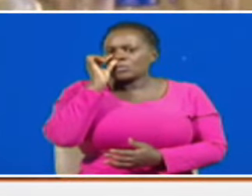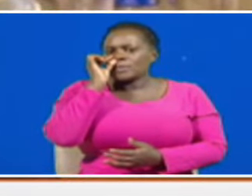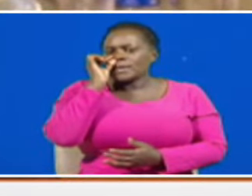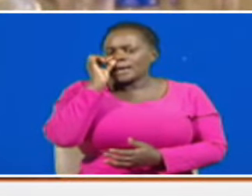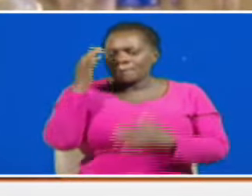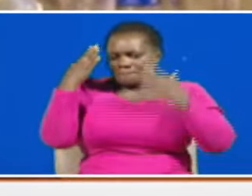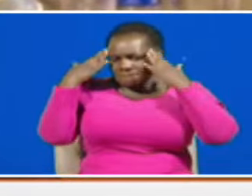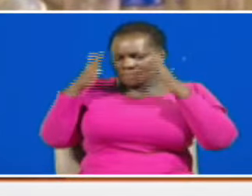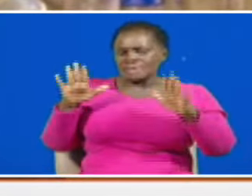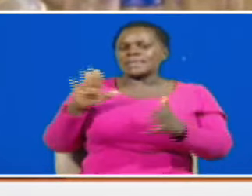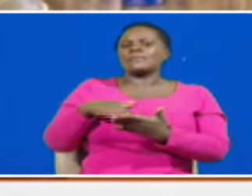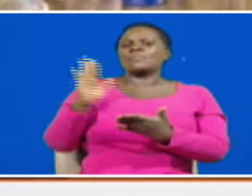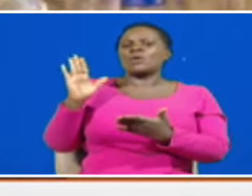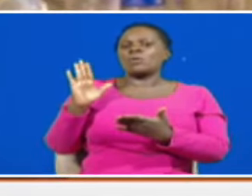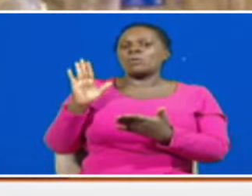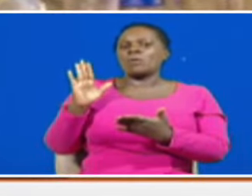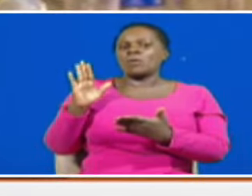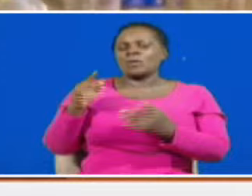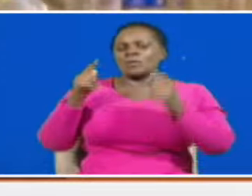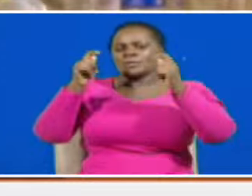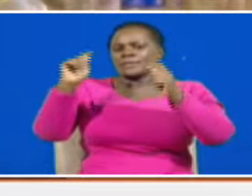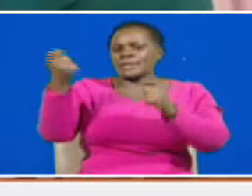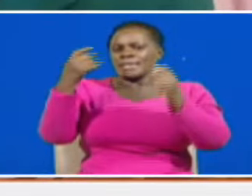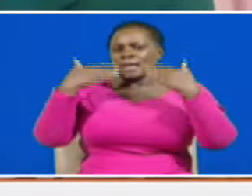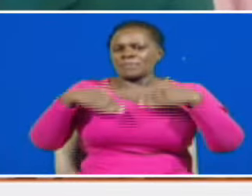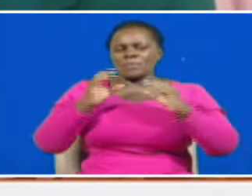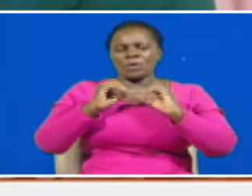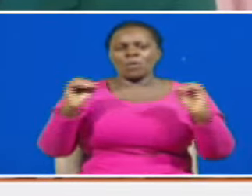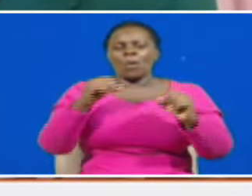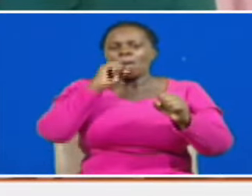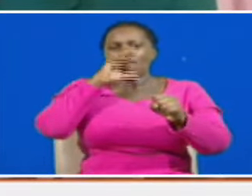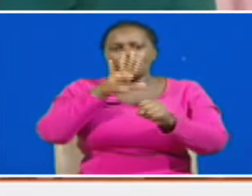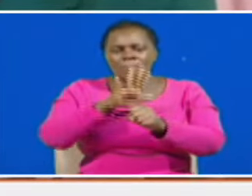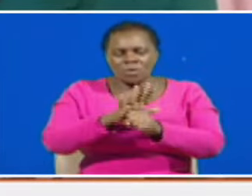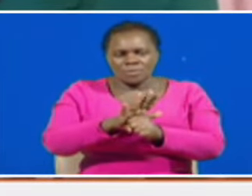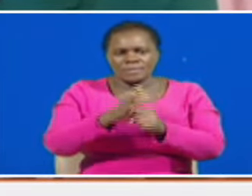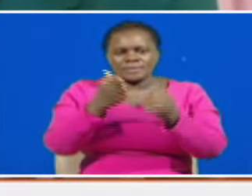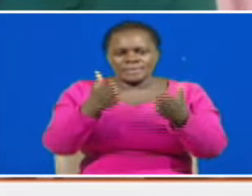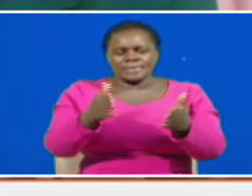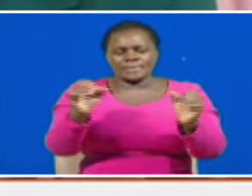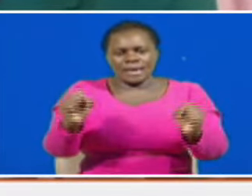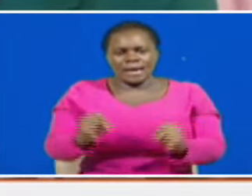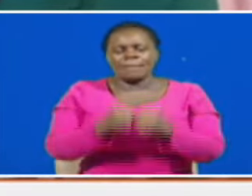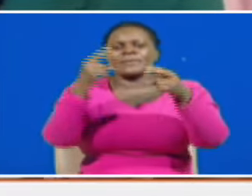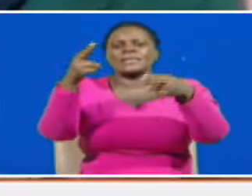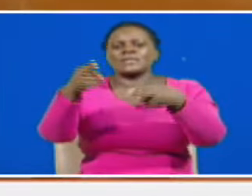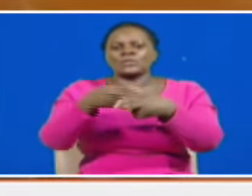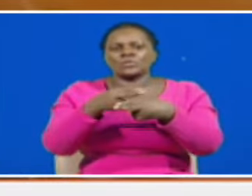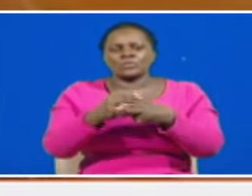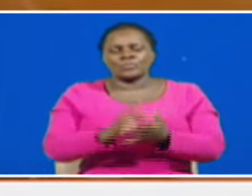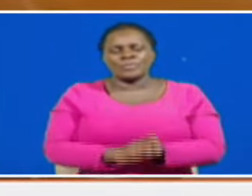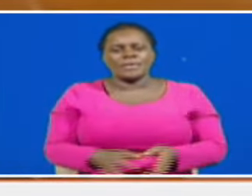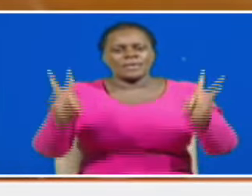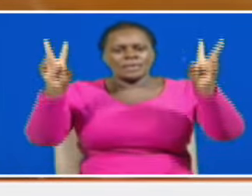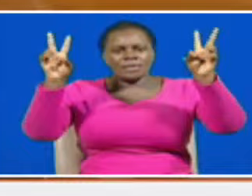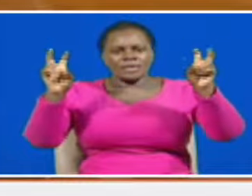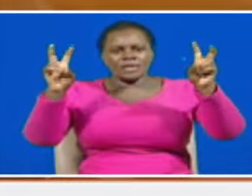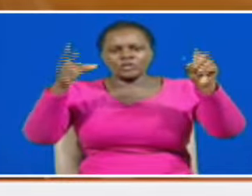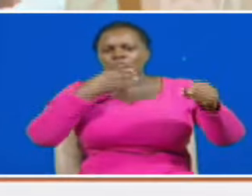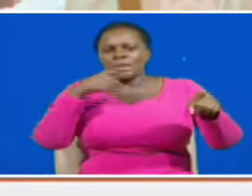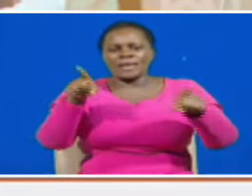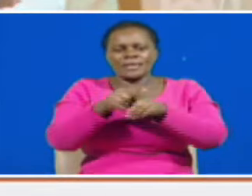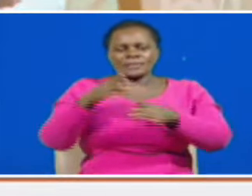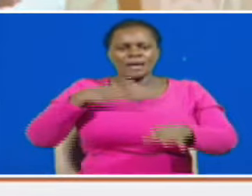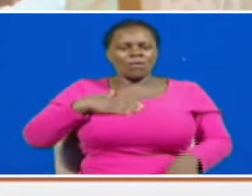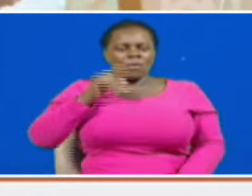majorly Muslims, are yet to be gazetted as Kenyans, but assured that this will be done very soon. Maneno ya ndugu zetu wa